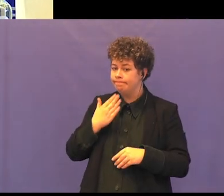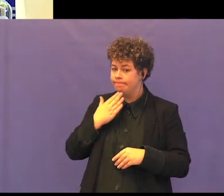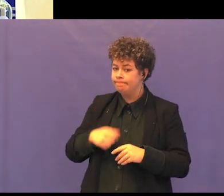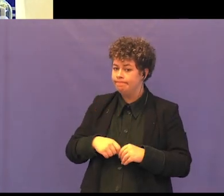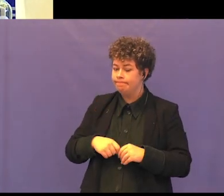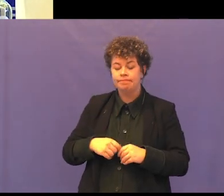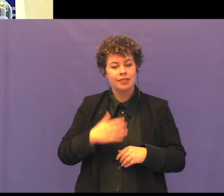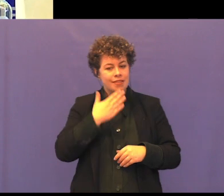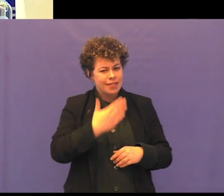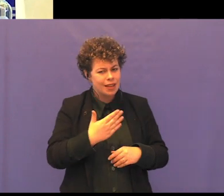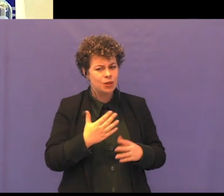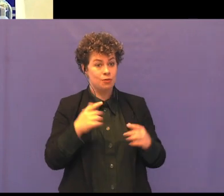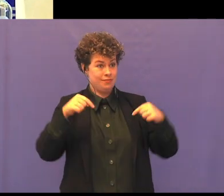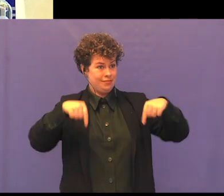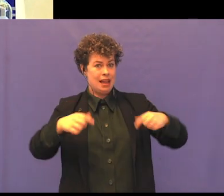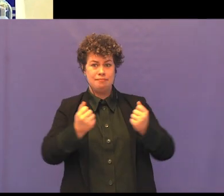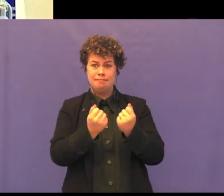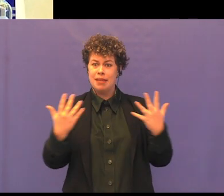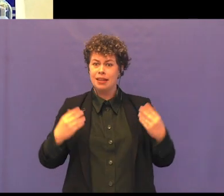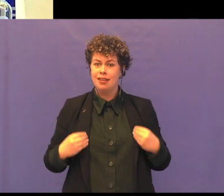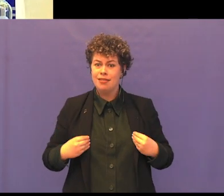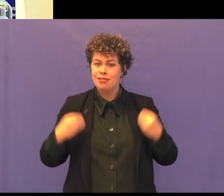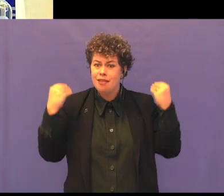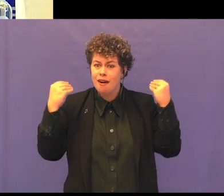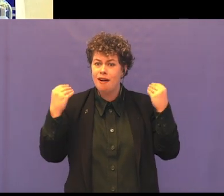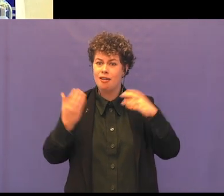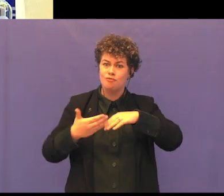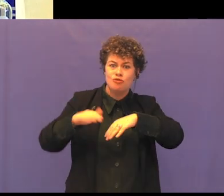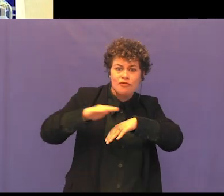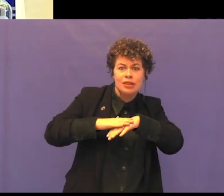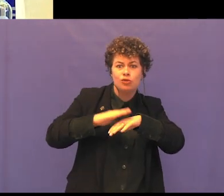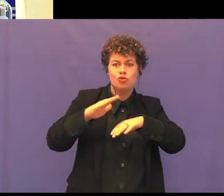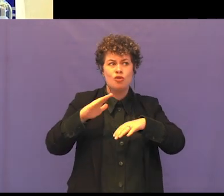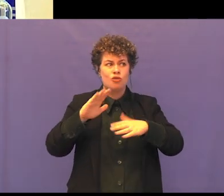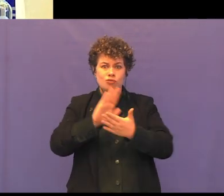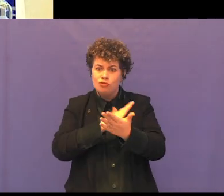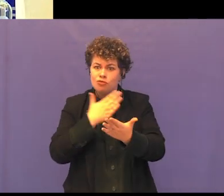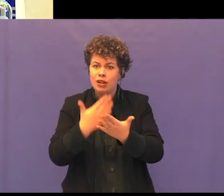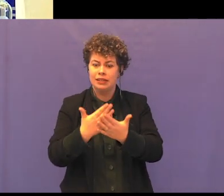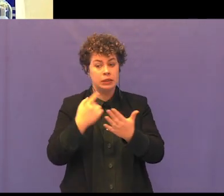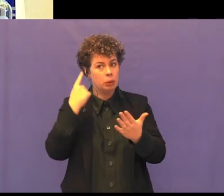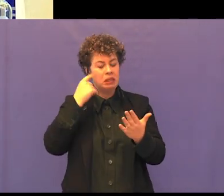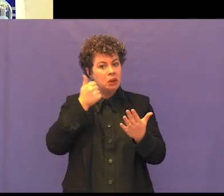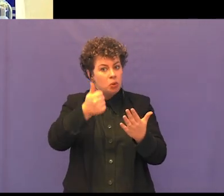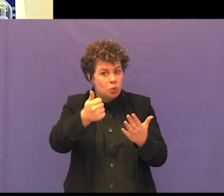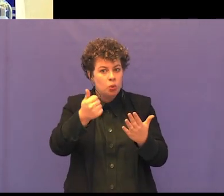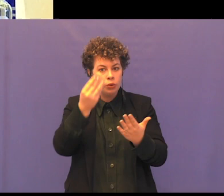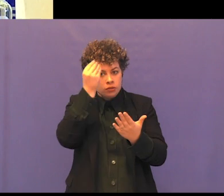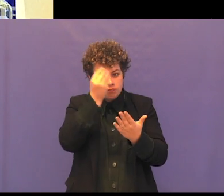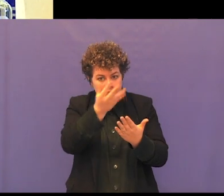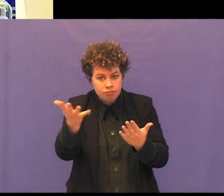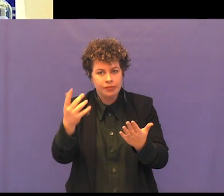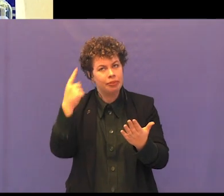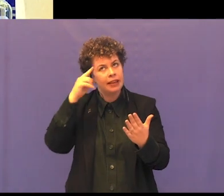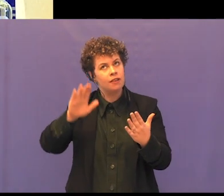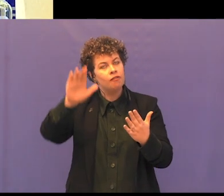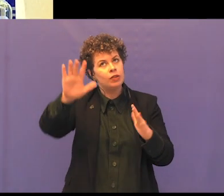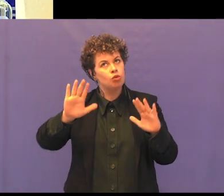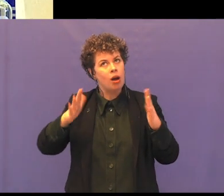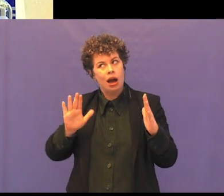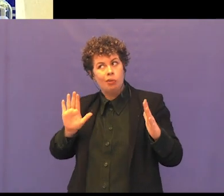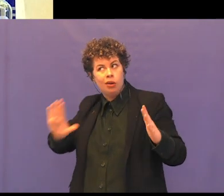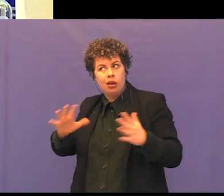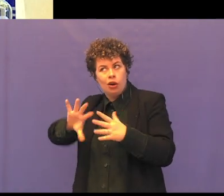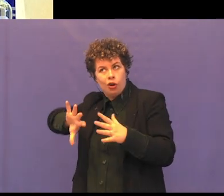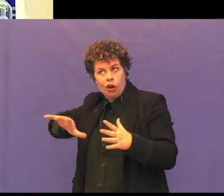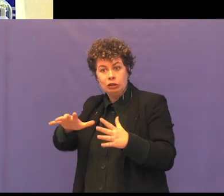think that's a really good tip for them to think about ways for the future and to also be able to be, let's say, to use their